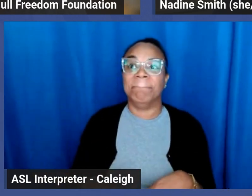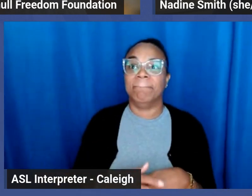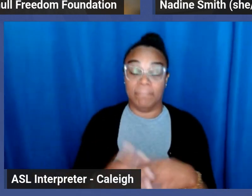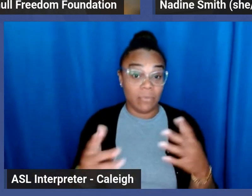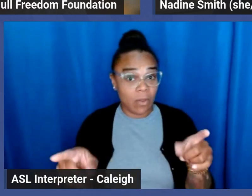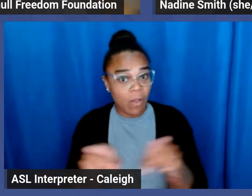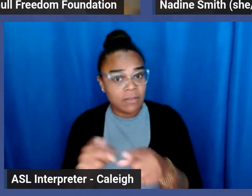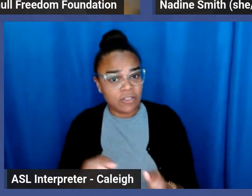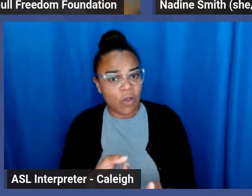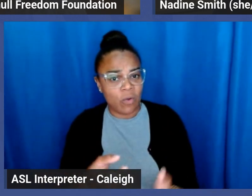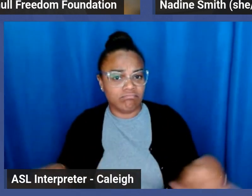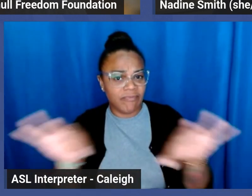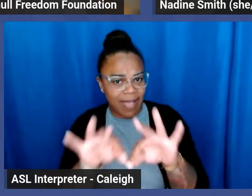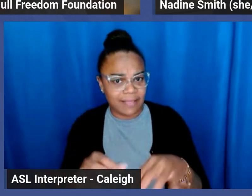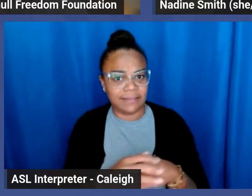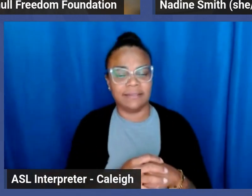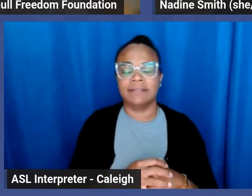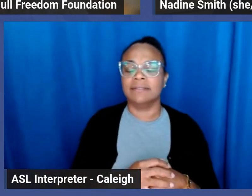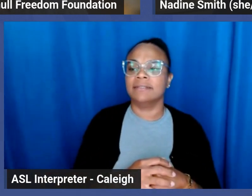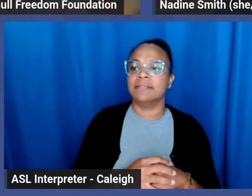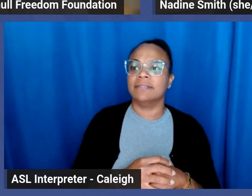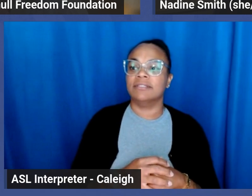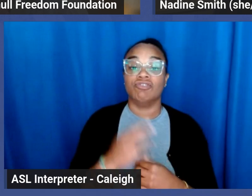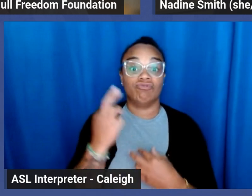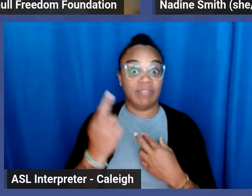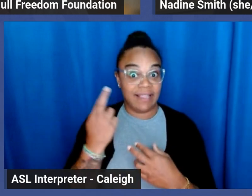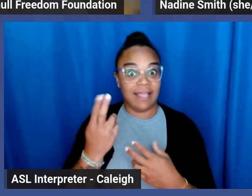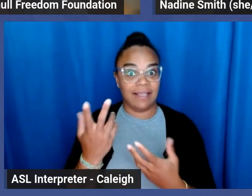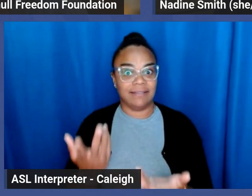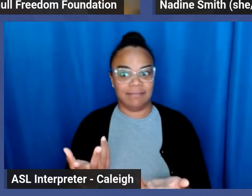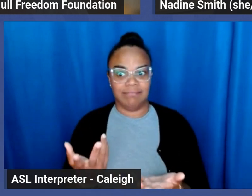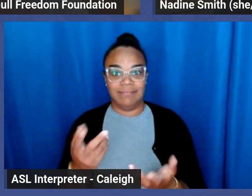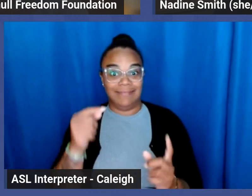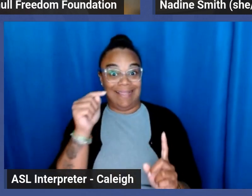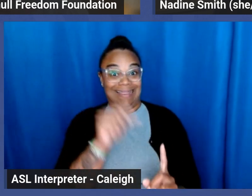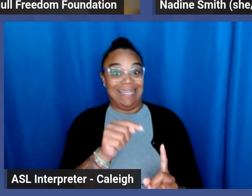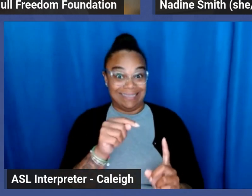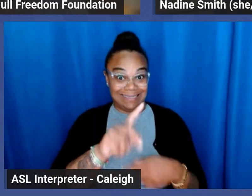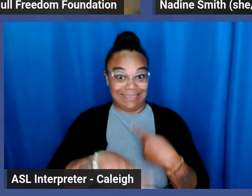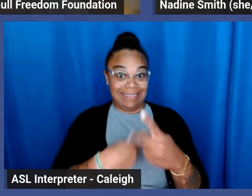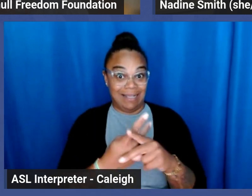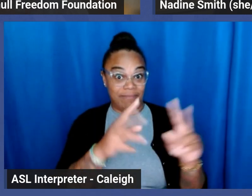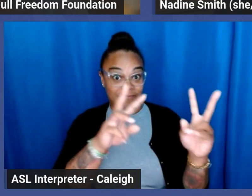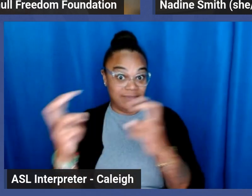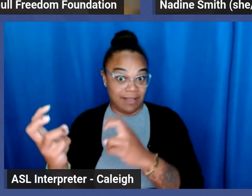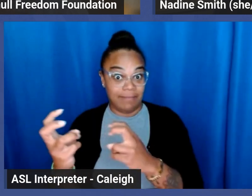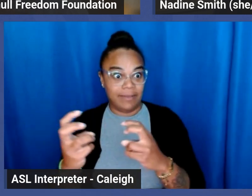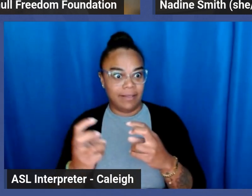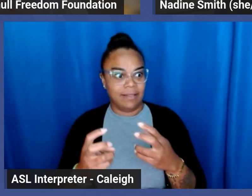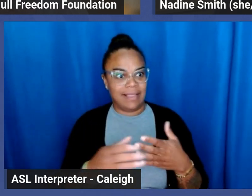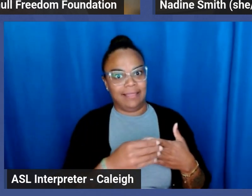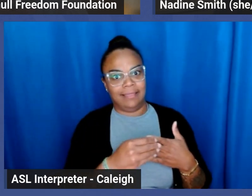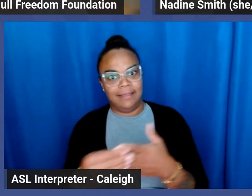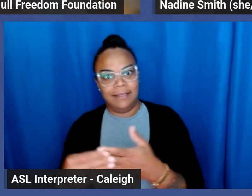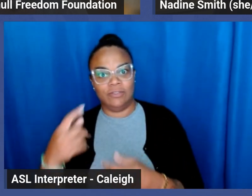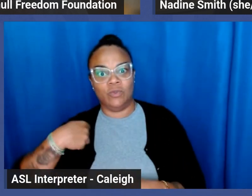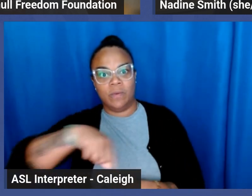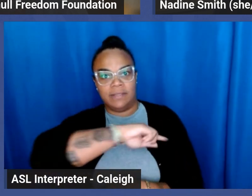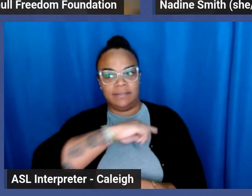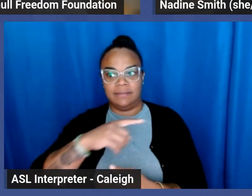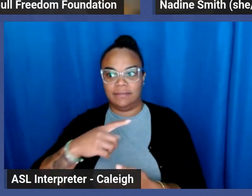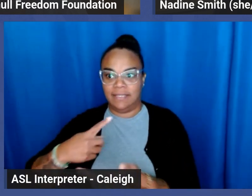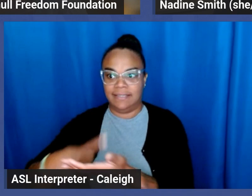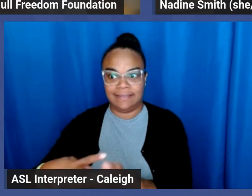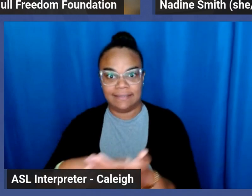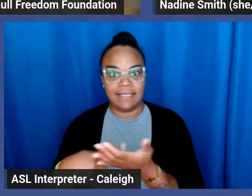are the things that put us into the realm of talking in ways that are the people that